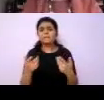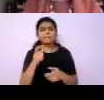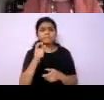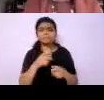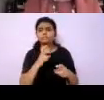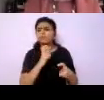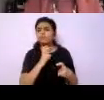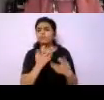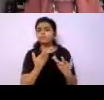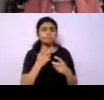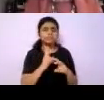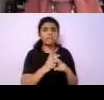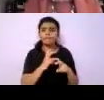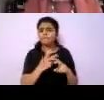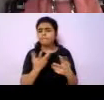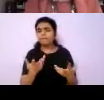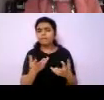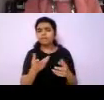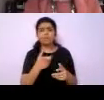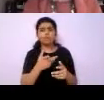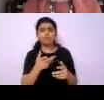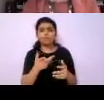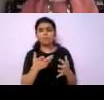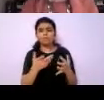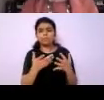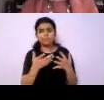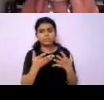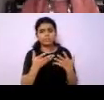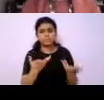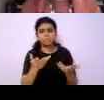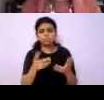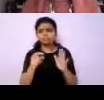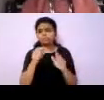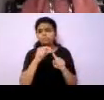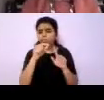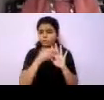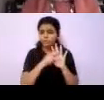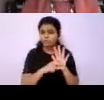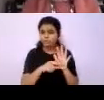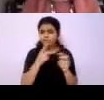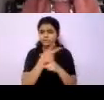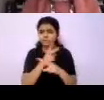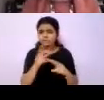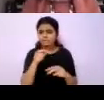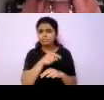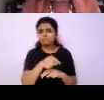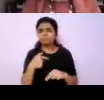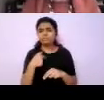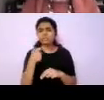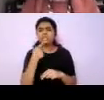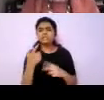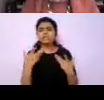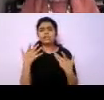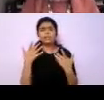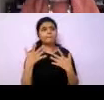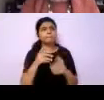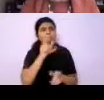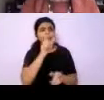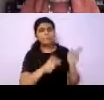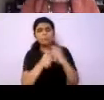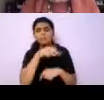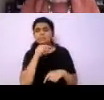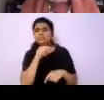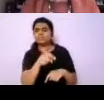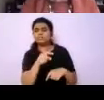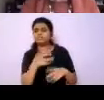too lax in the application of its laws or principles. Or we may say that a person serves up too